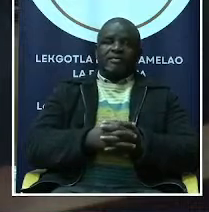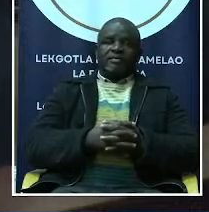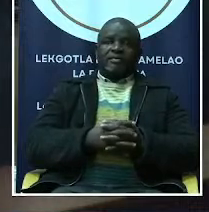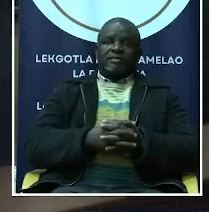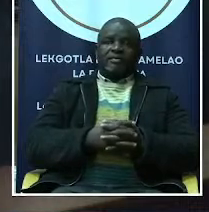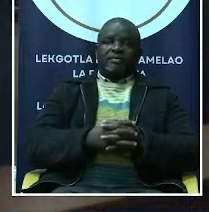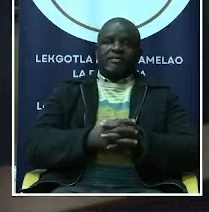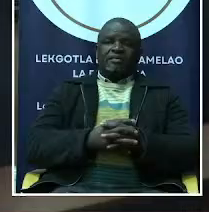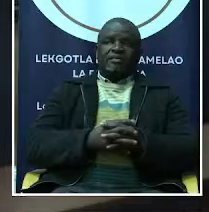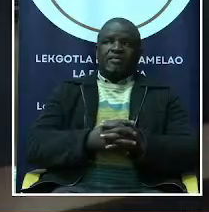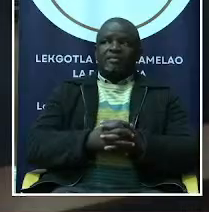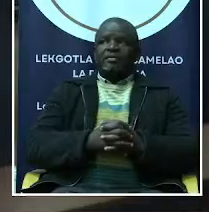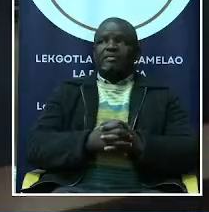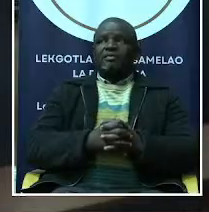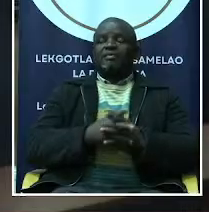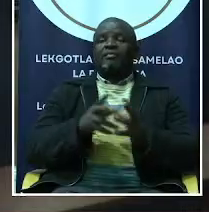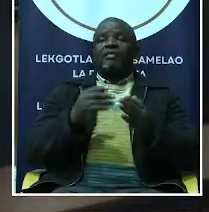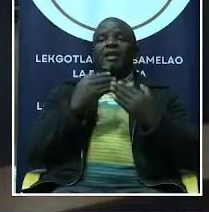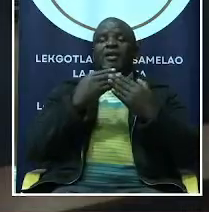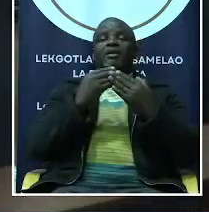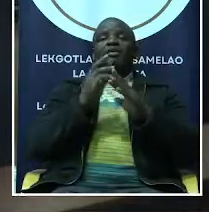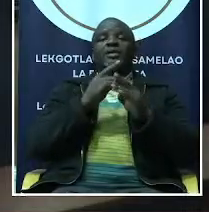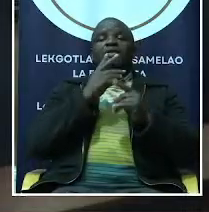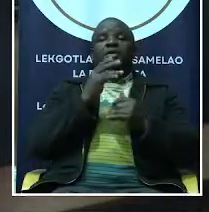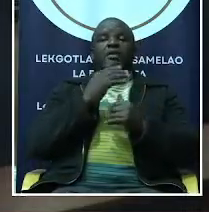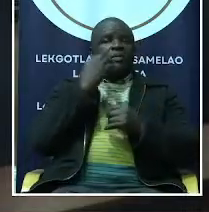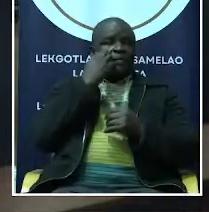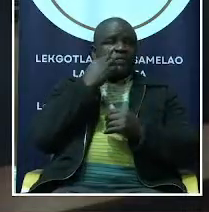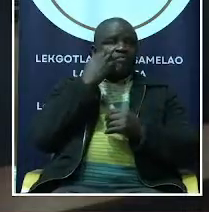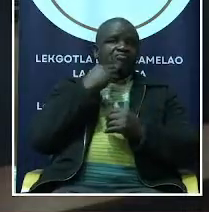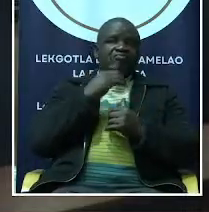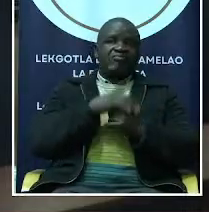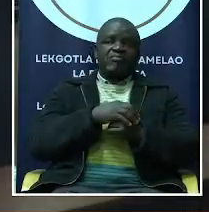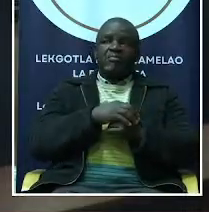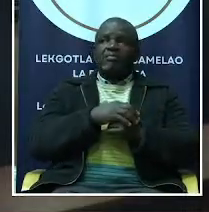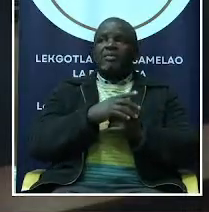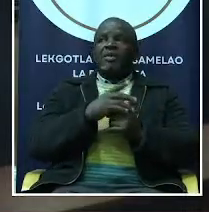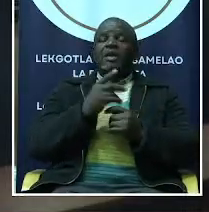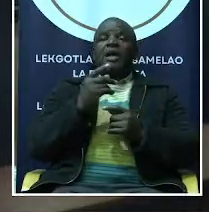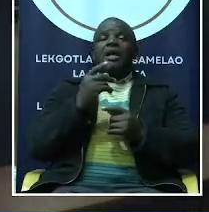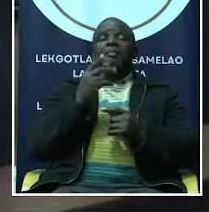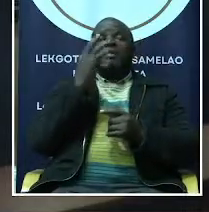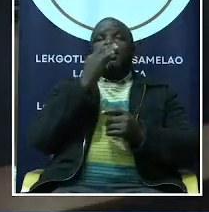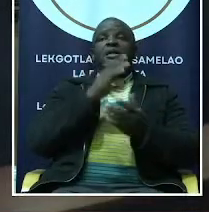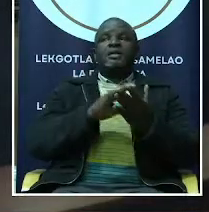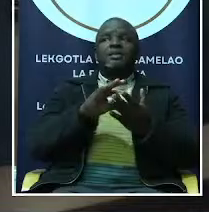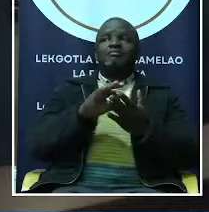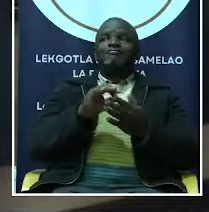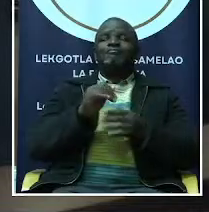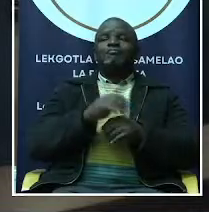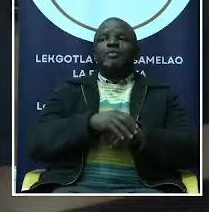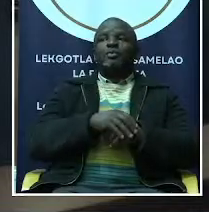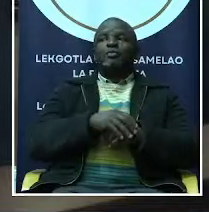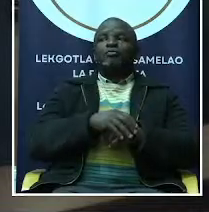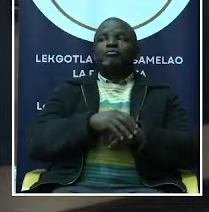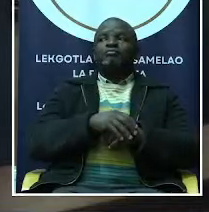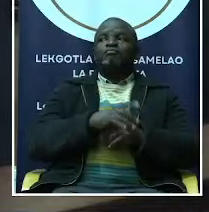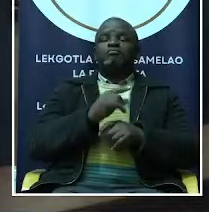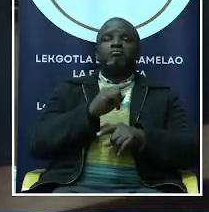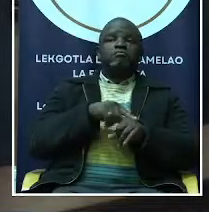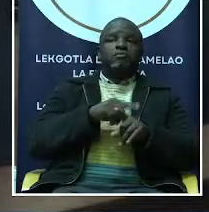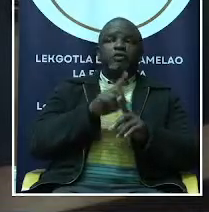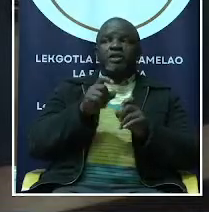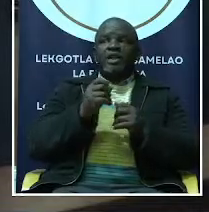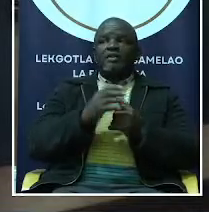Thank you, Honorable Speaker. Since you have a few minutes left in your time, is there any questions?